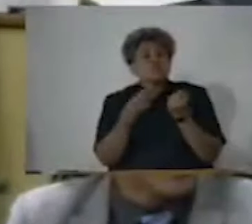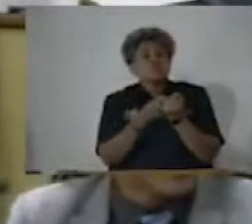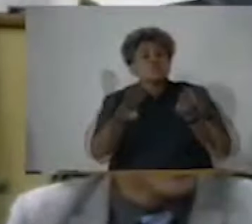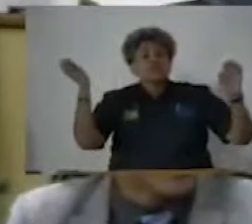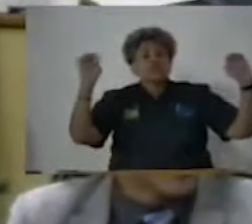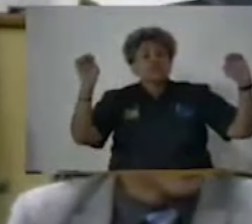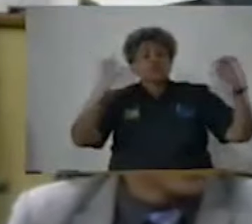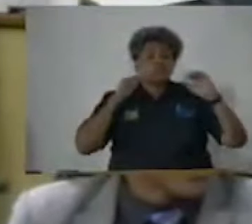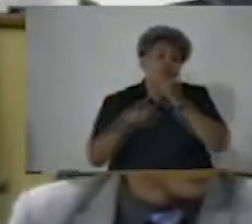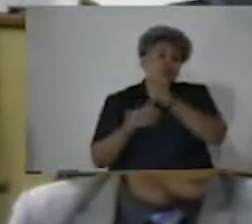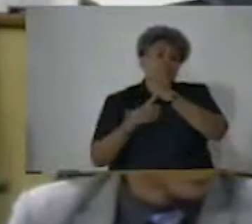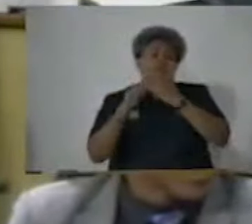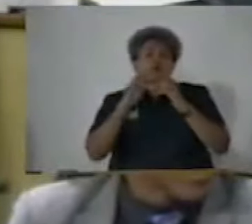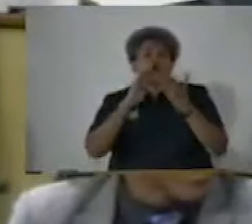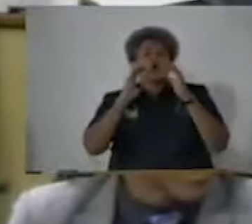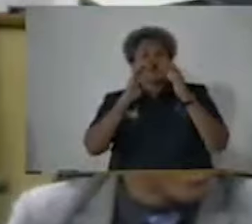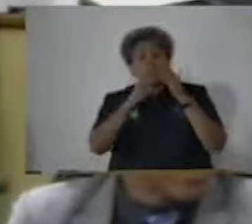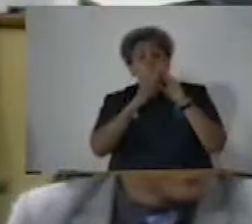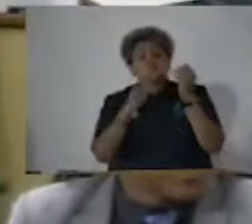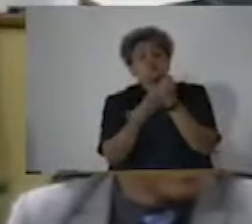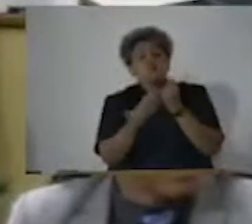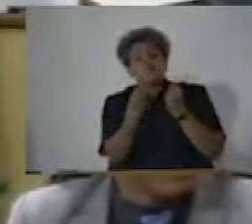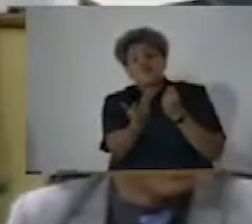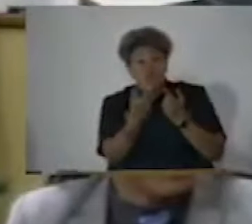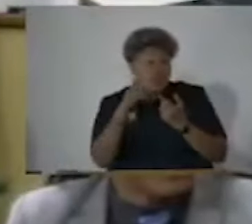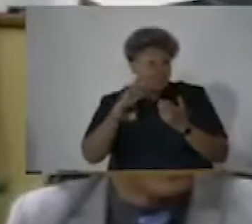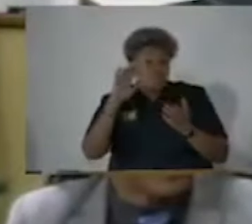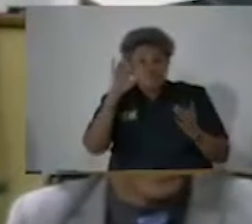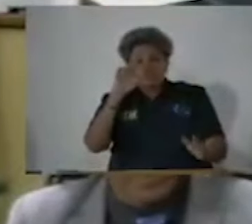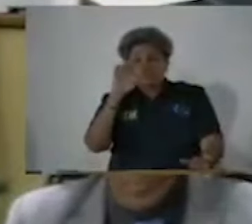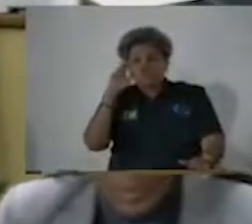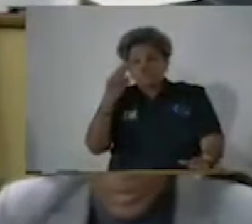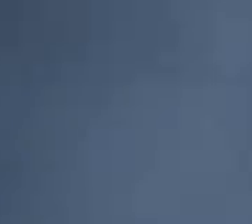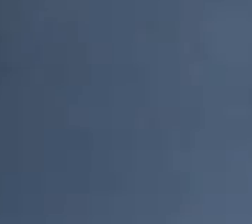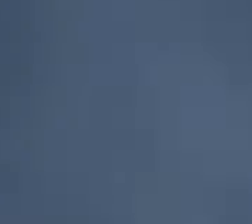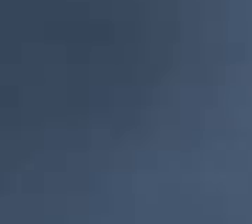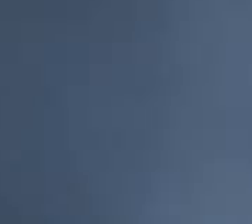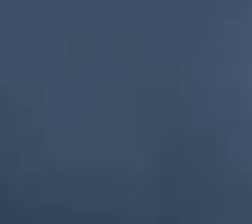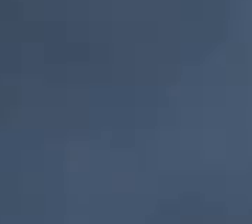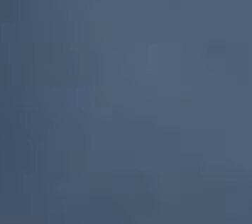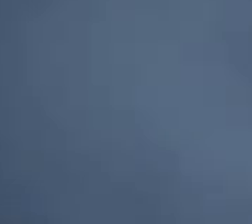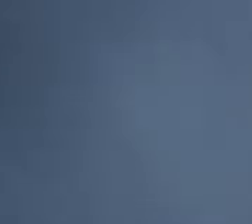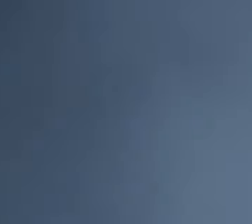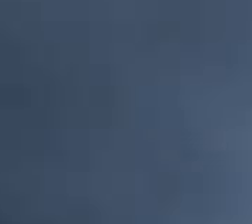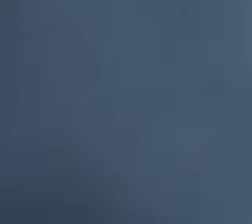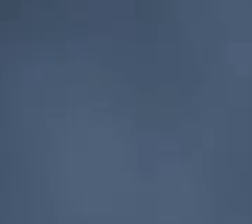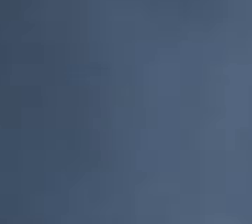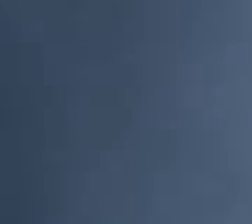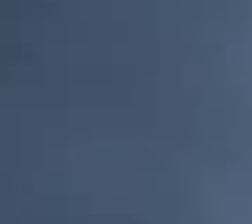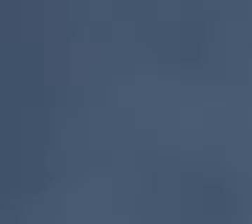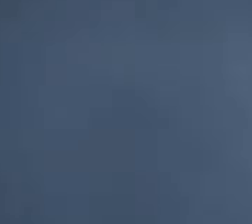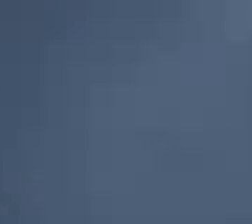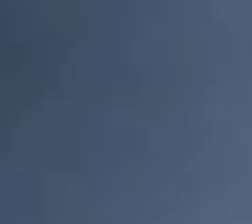Parliament reconvened today, July 9, for the first time following the recent passage of Hurricane Beryl. On